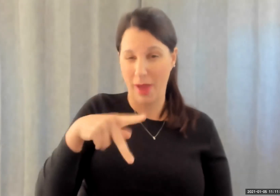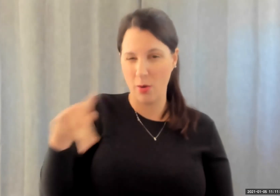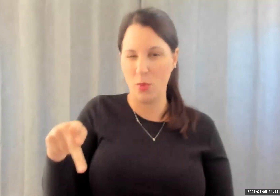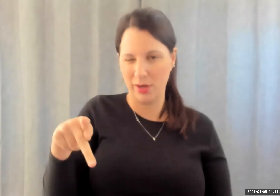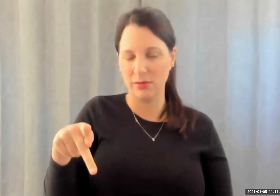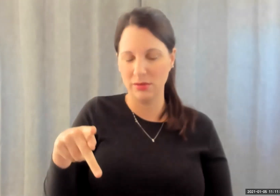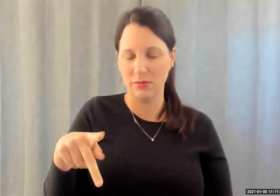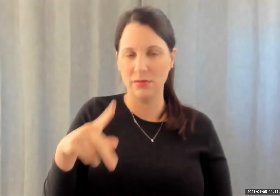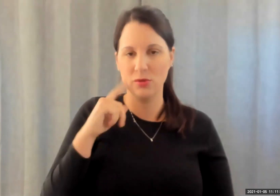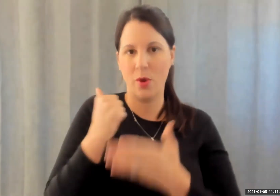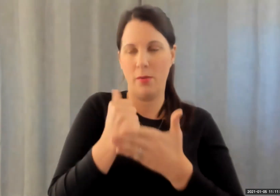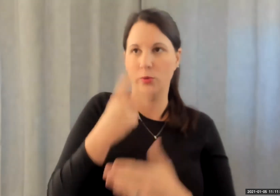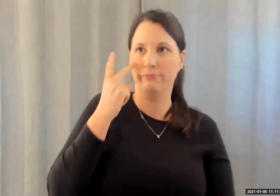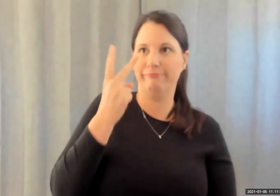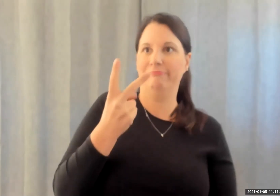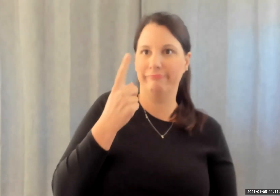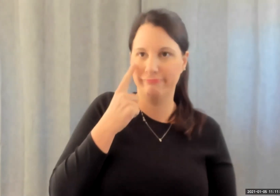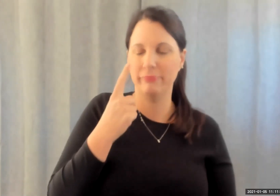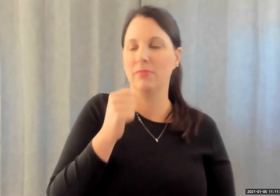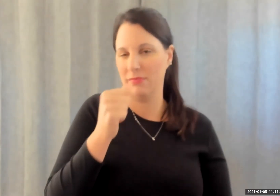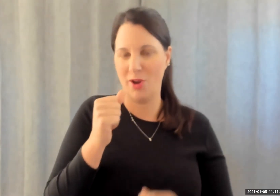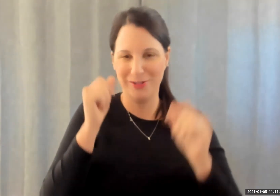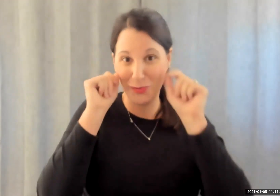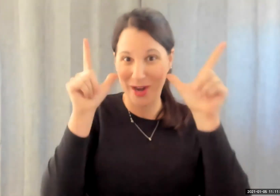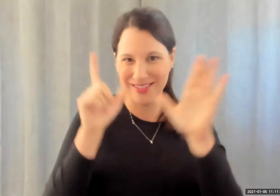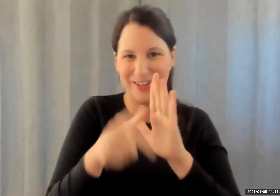you a visual so you're not surprised. So let